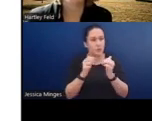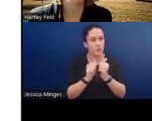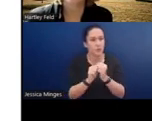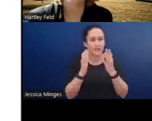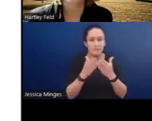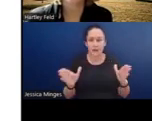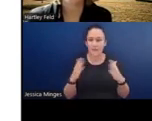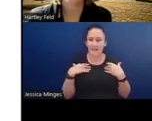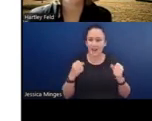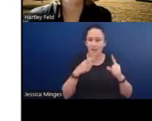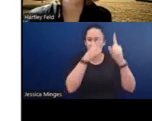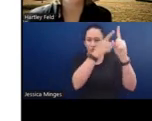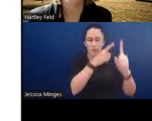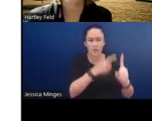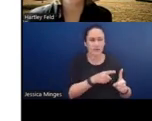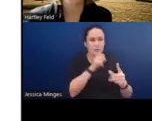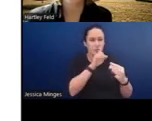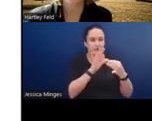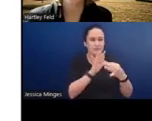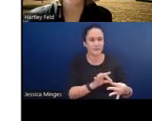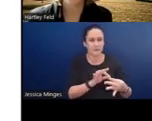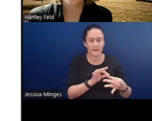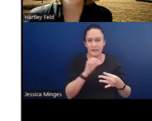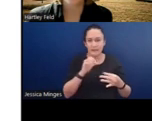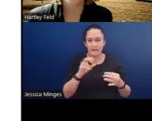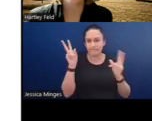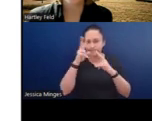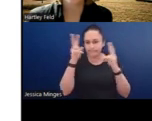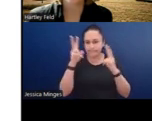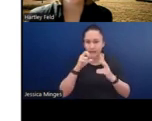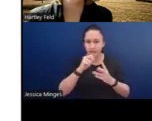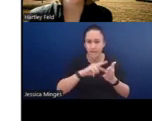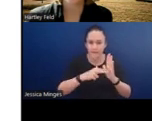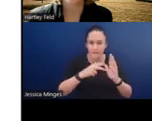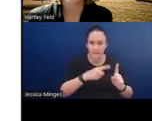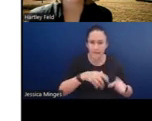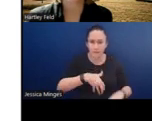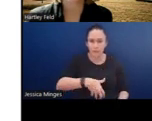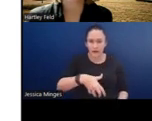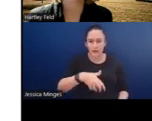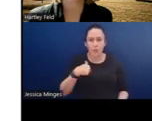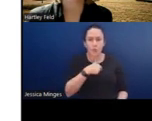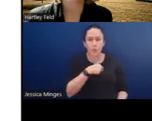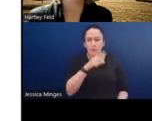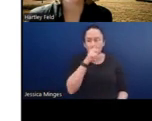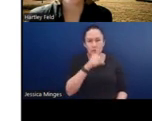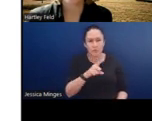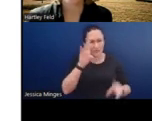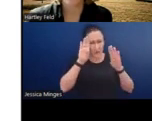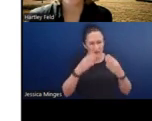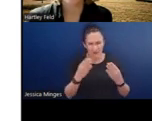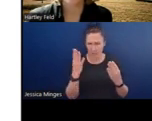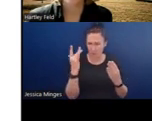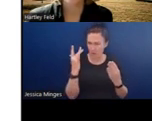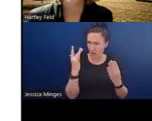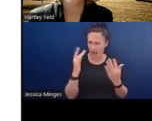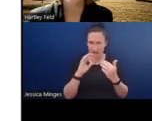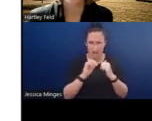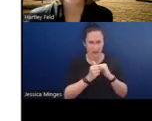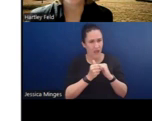health goals, which is related to unintended pregnancy. And so we were really focused on kind of why and